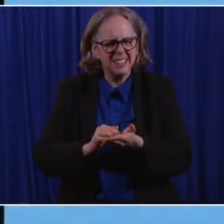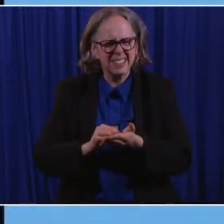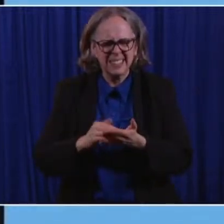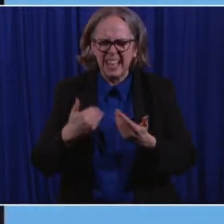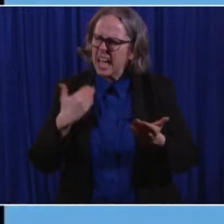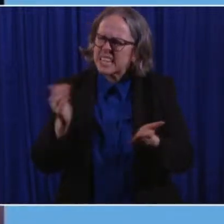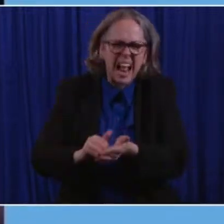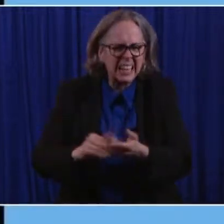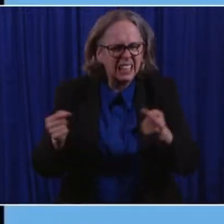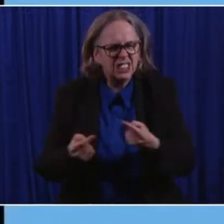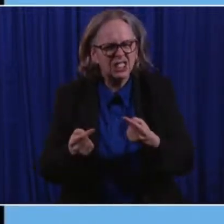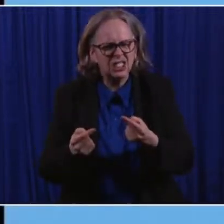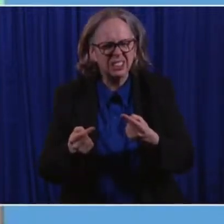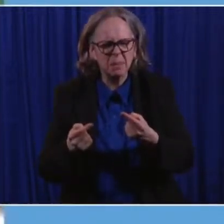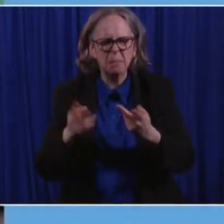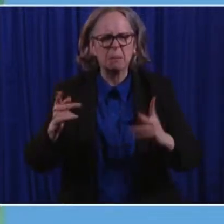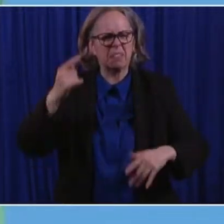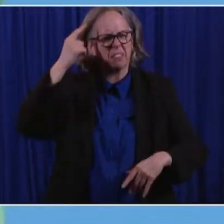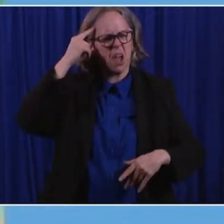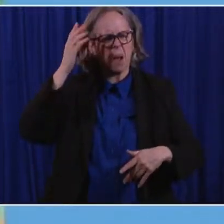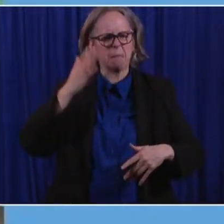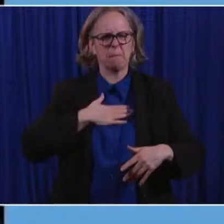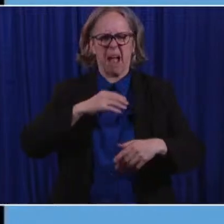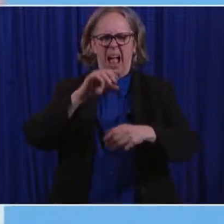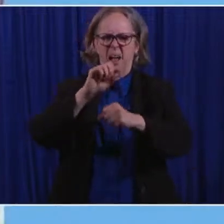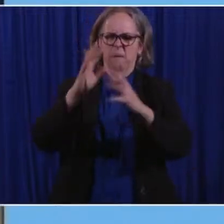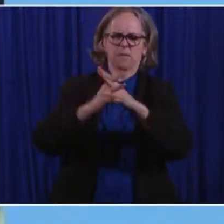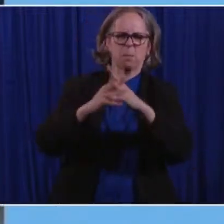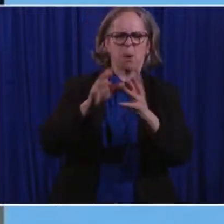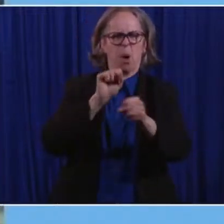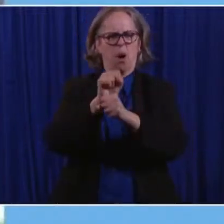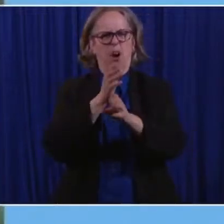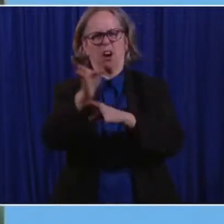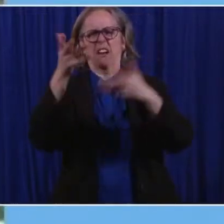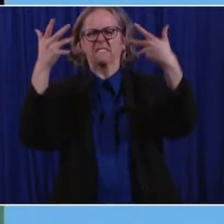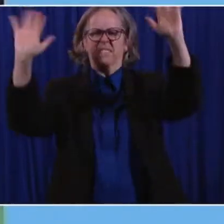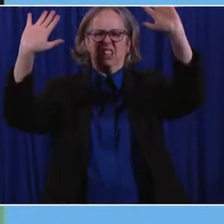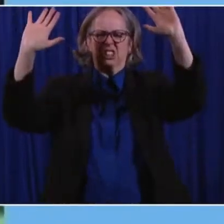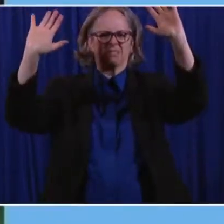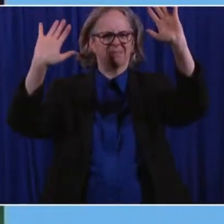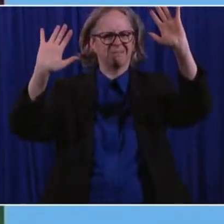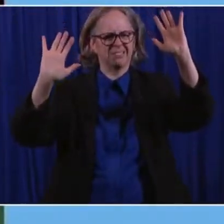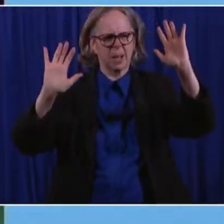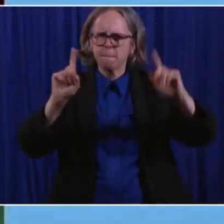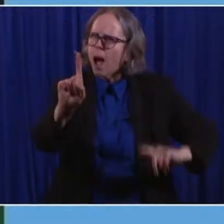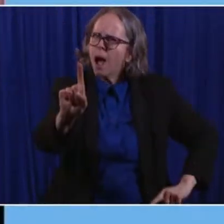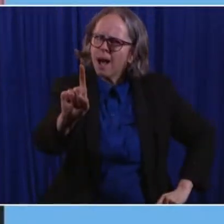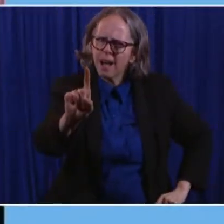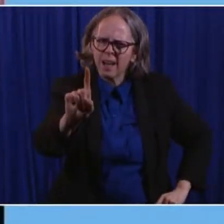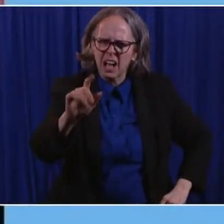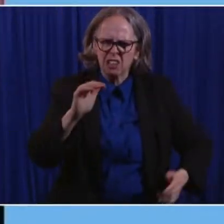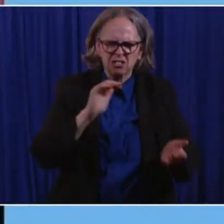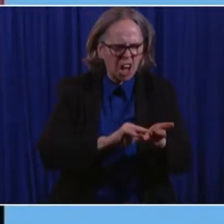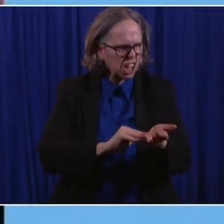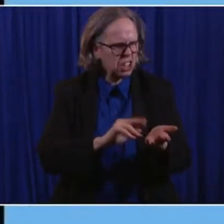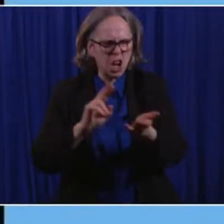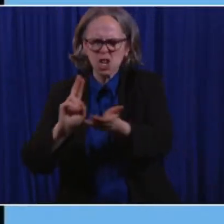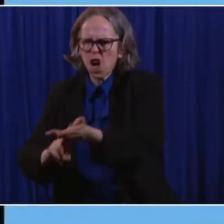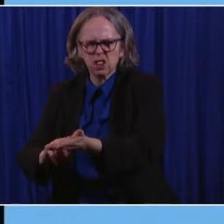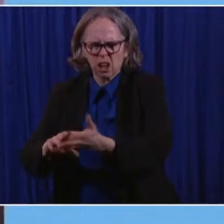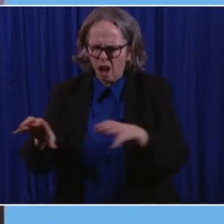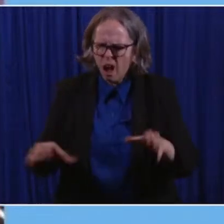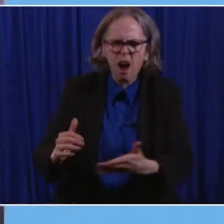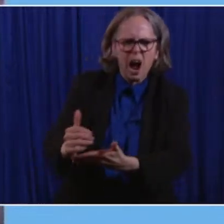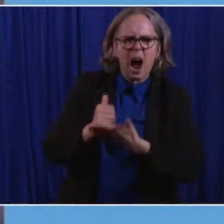my chance at Sundays. But my doctors and nurses, they gave me my shot back. So do you think I'd stop listening